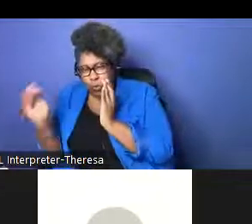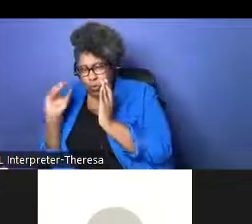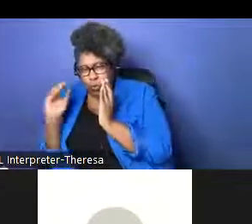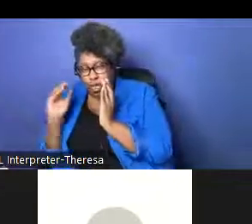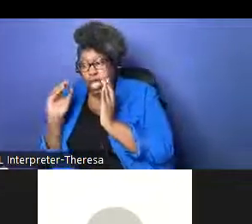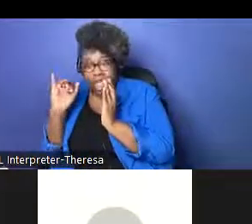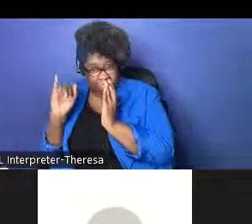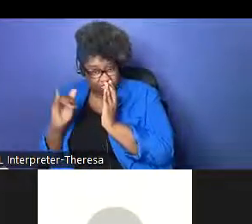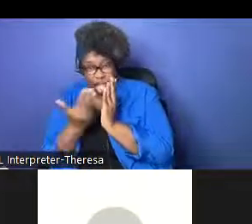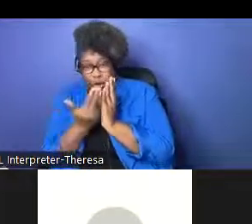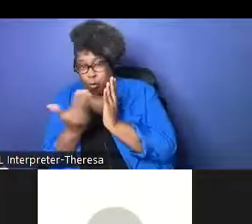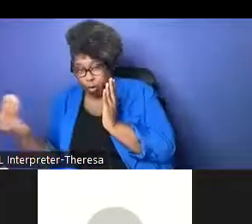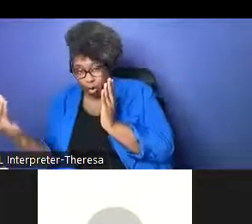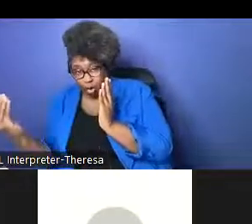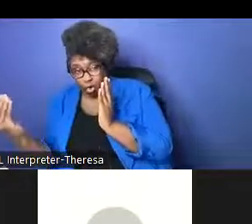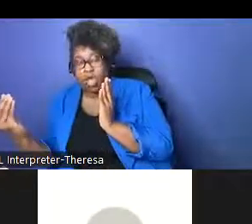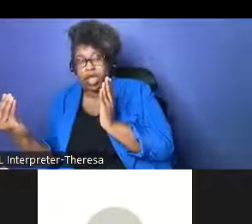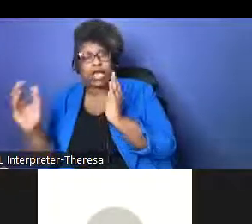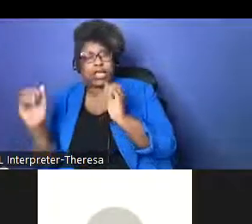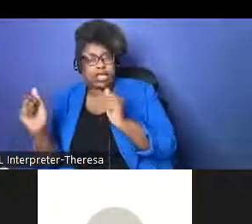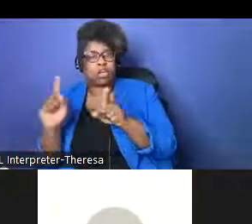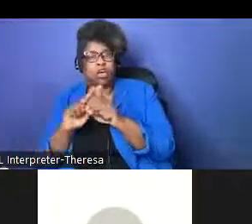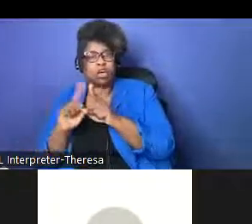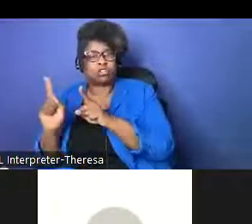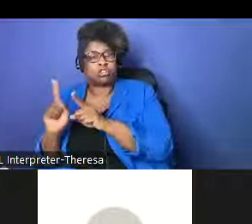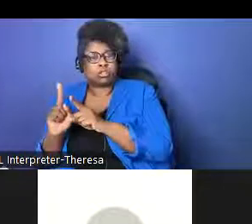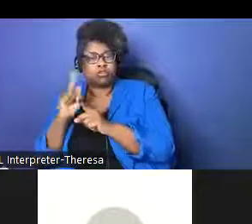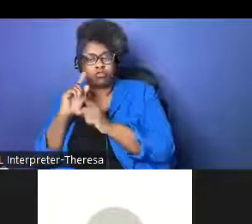tied into this continuous coastal barrier.